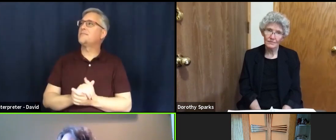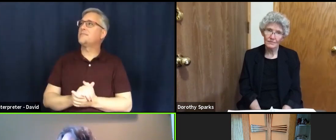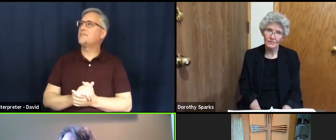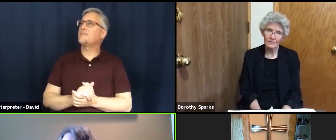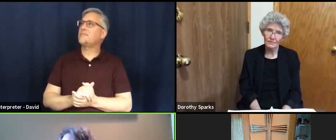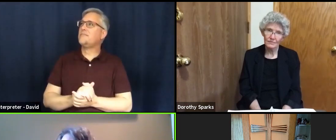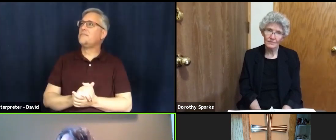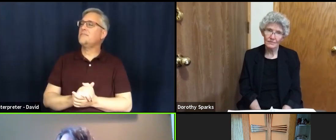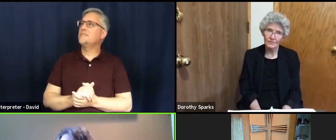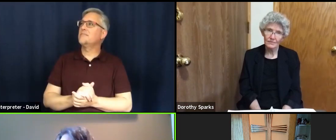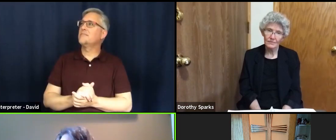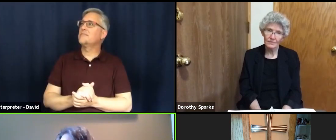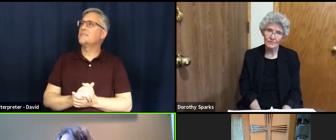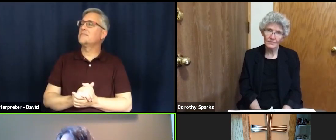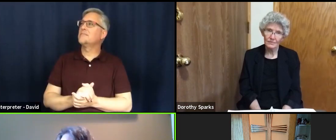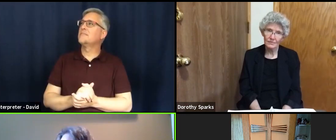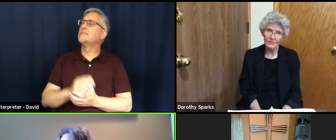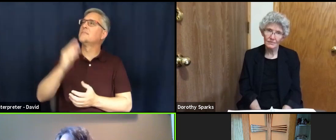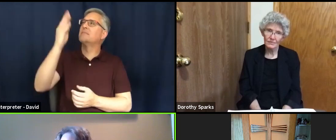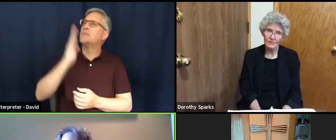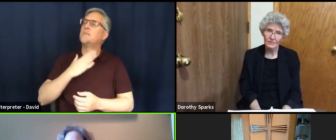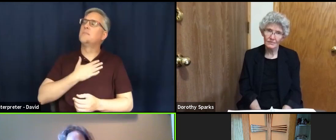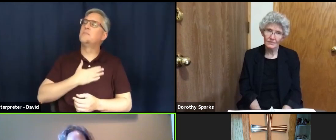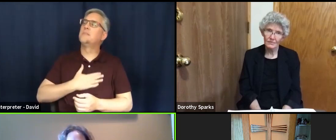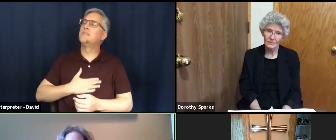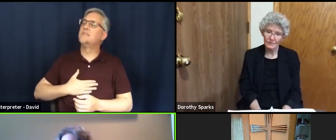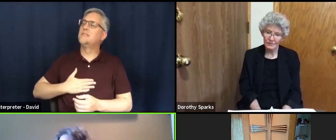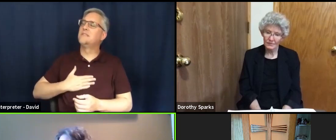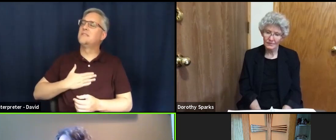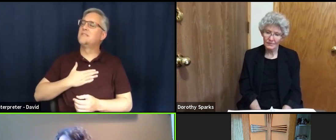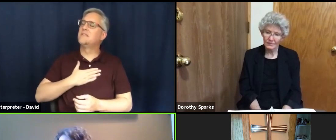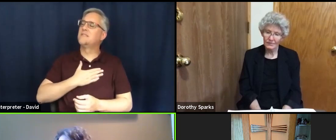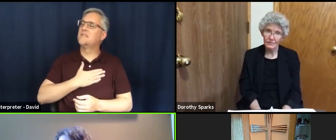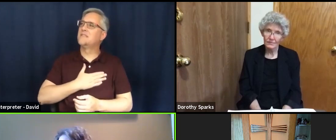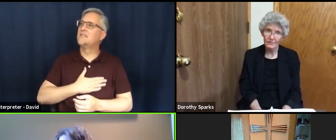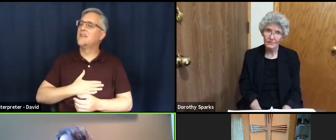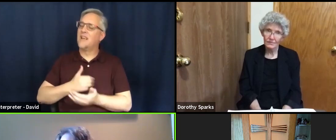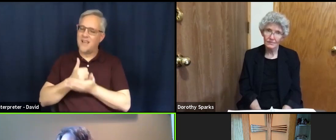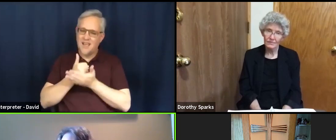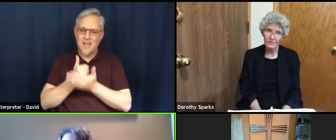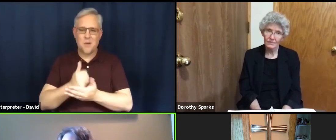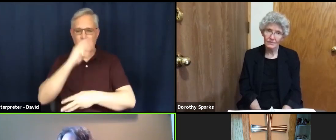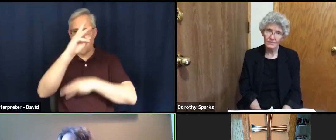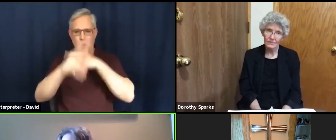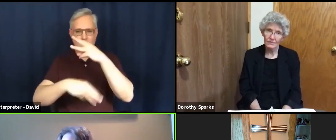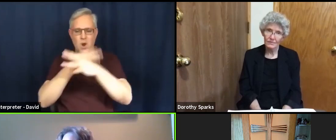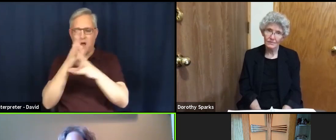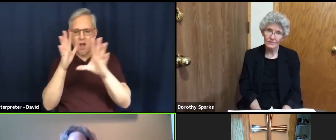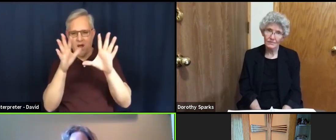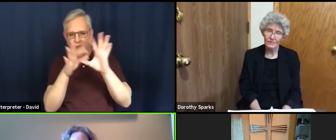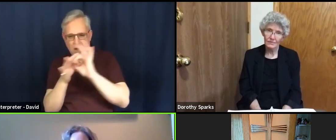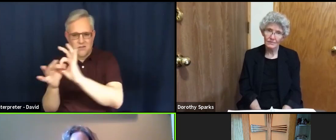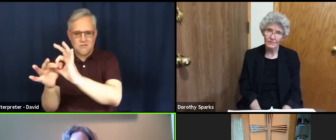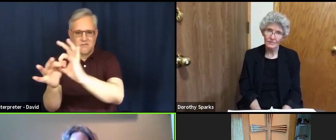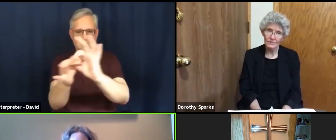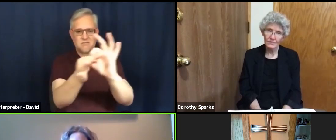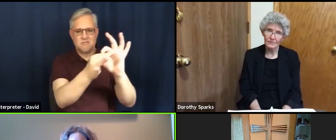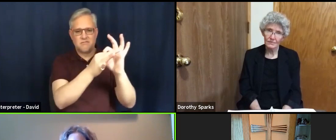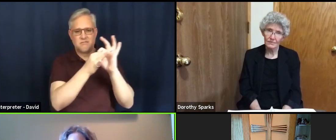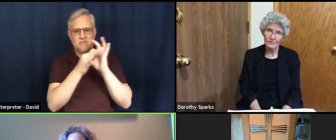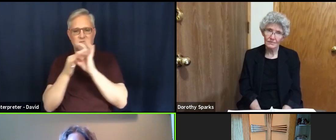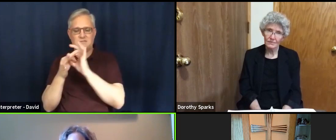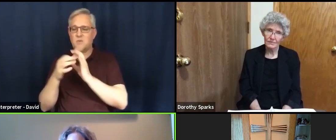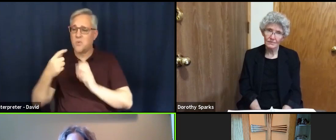God, please unite the world through our common prayers for peace and understanding,